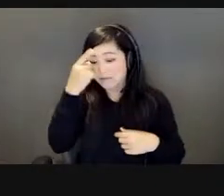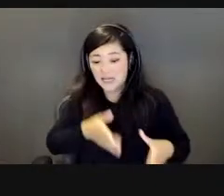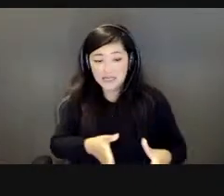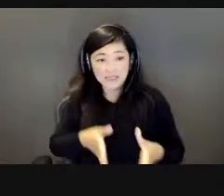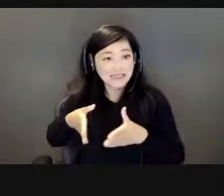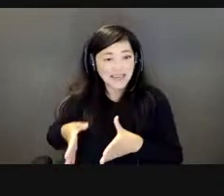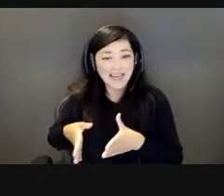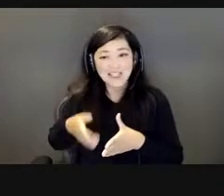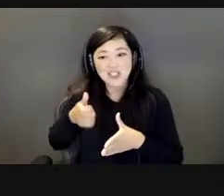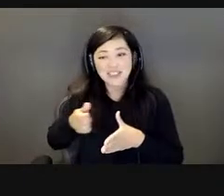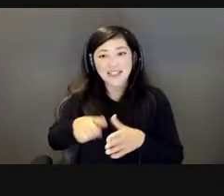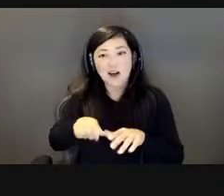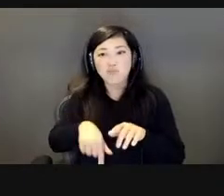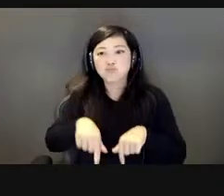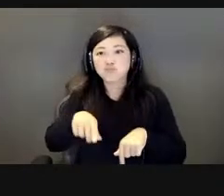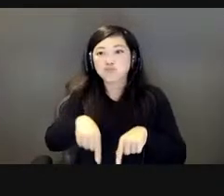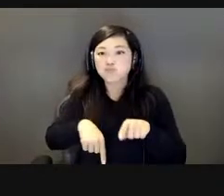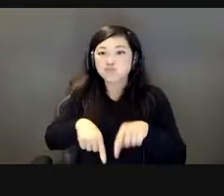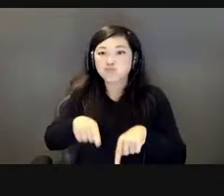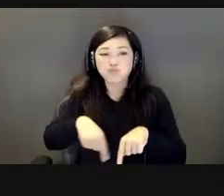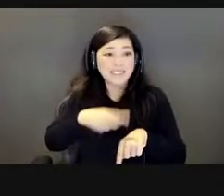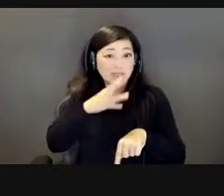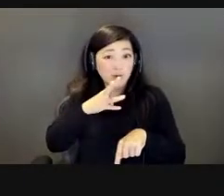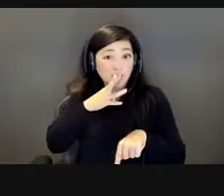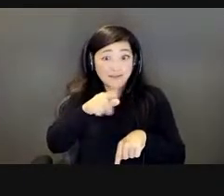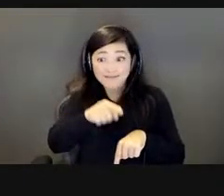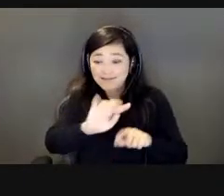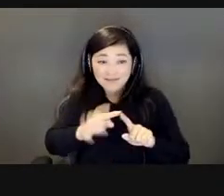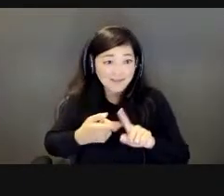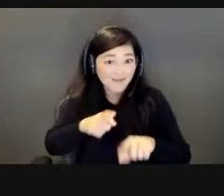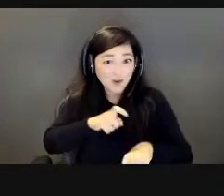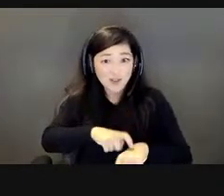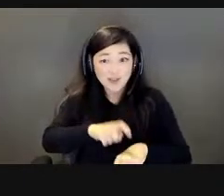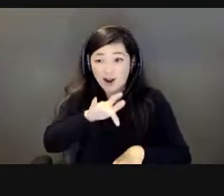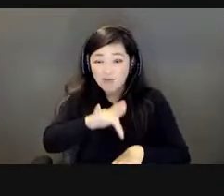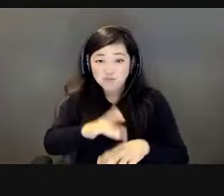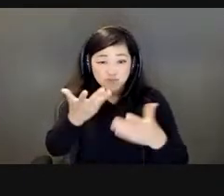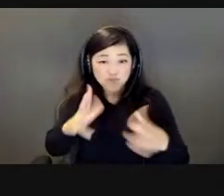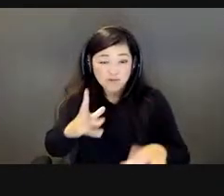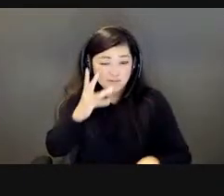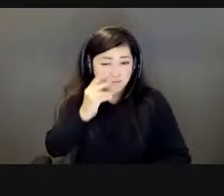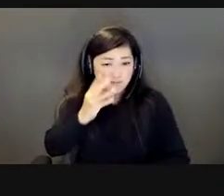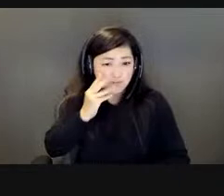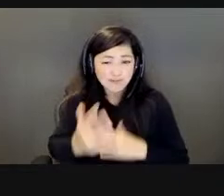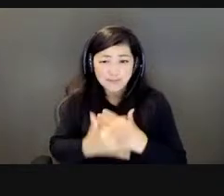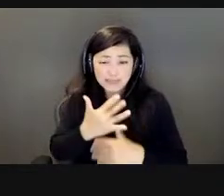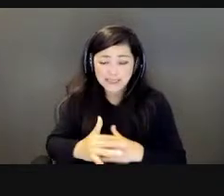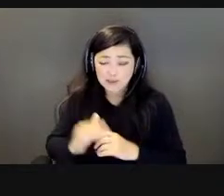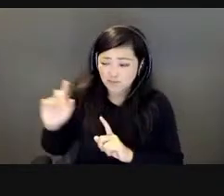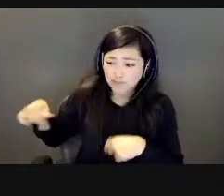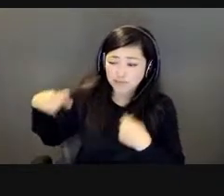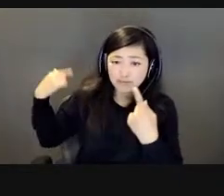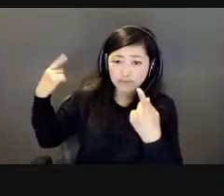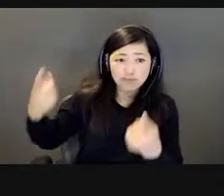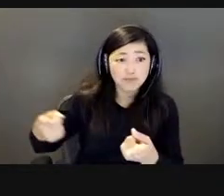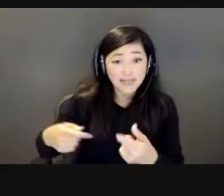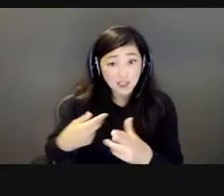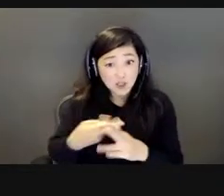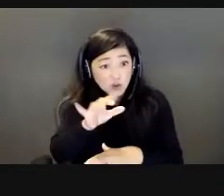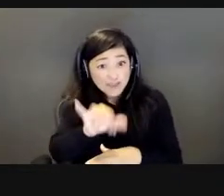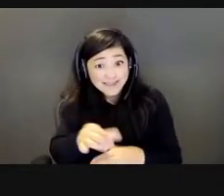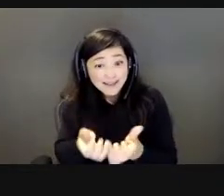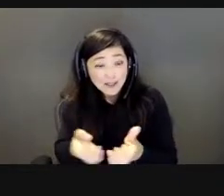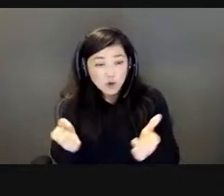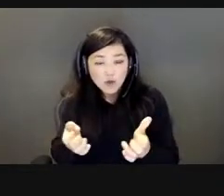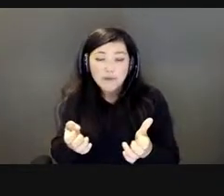in the water. And I can tell you this was her first time to a beach in a long, long time. And the equipment in the MobiMat made it